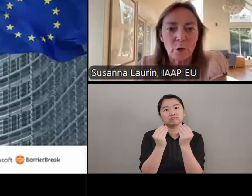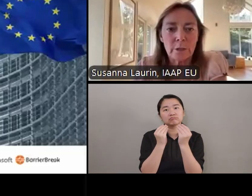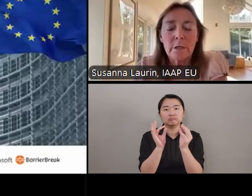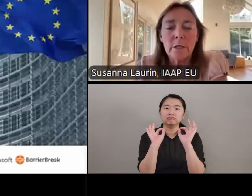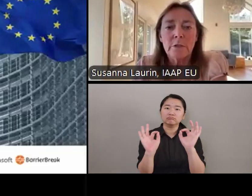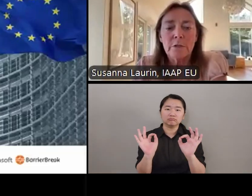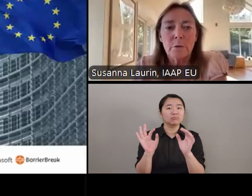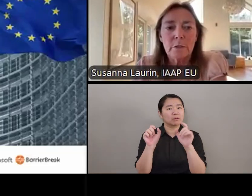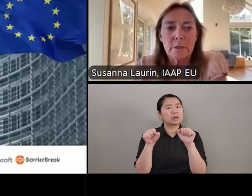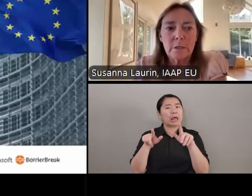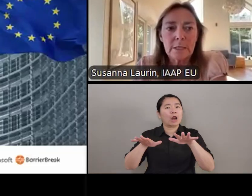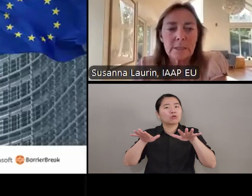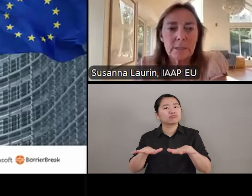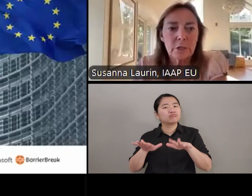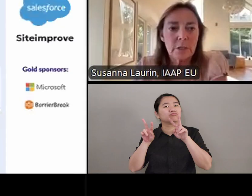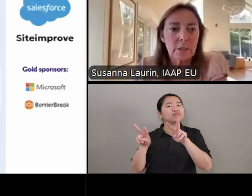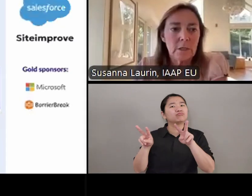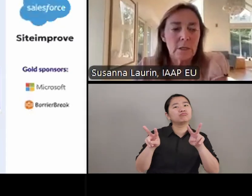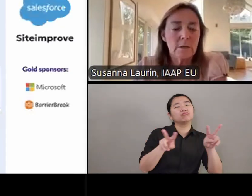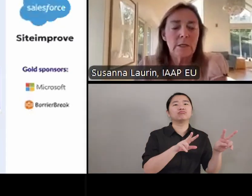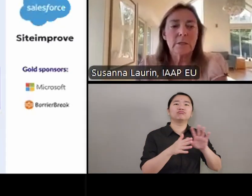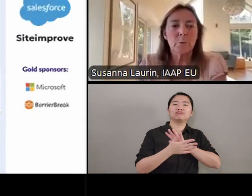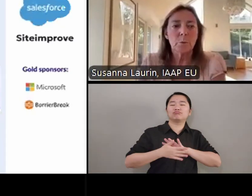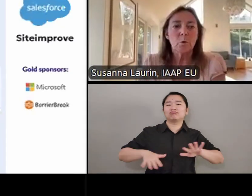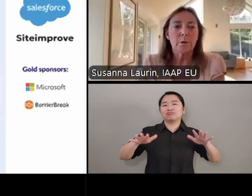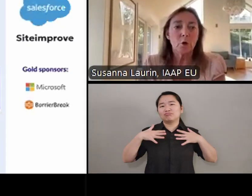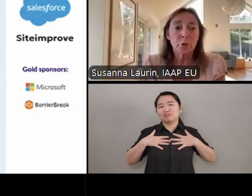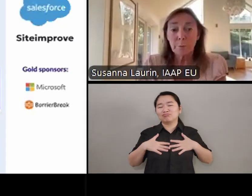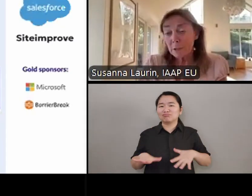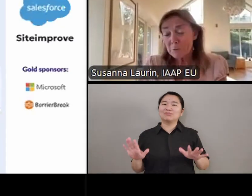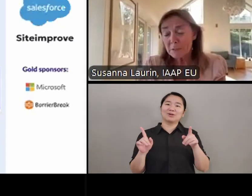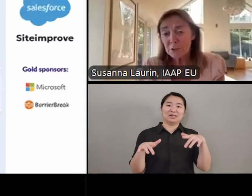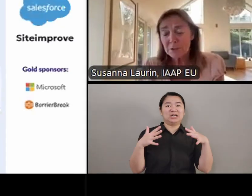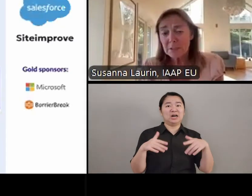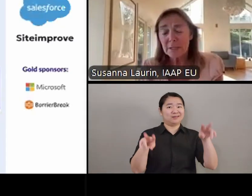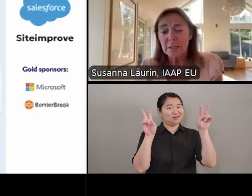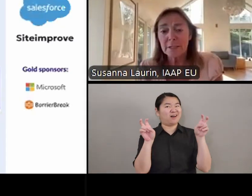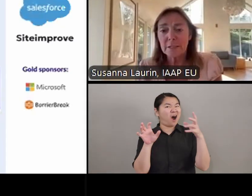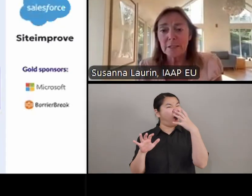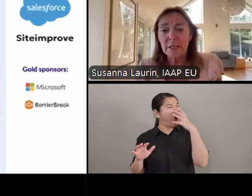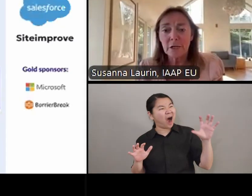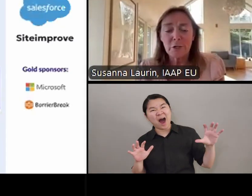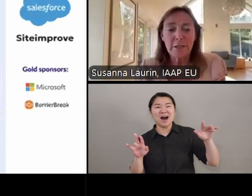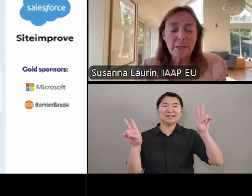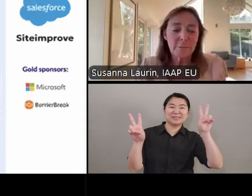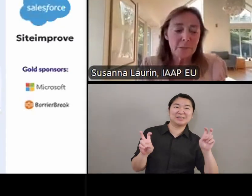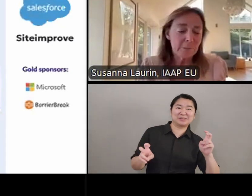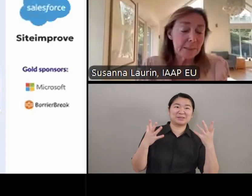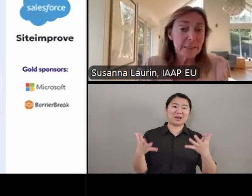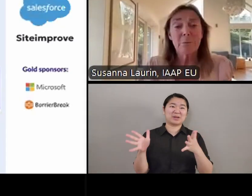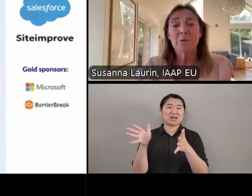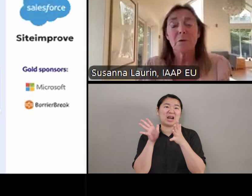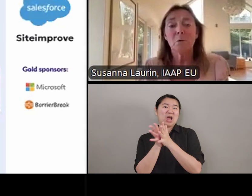staying on. So the next session here is what we call the hot topic presentations, and actually that's a